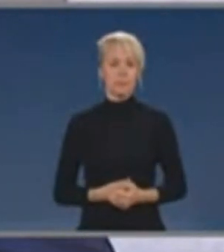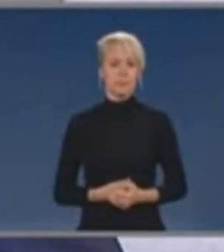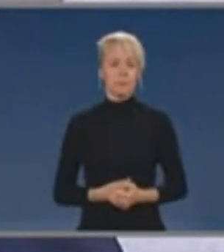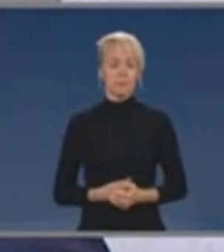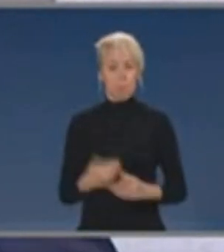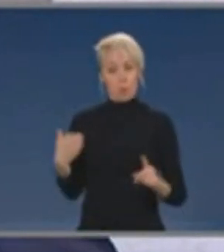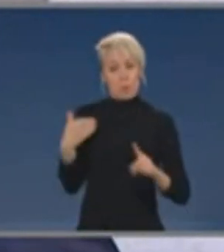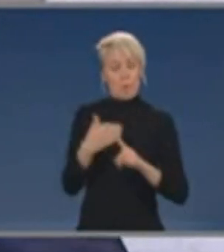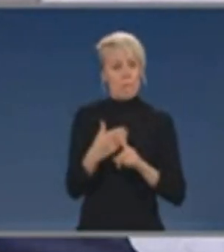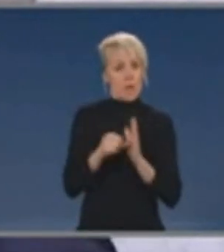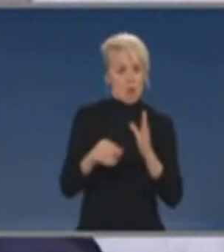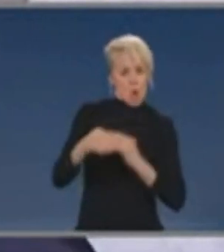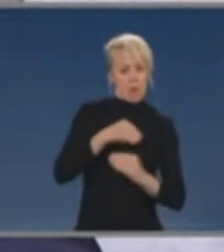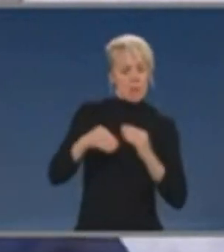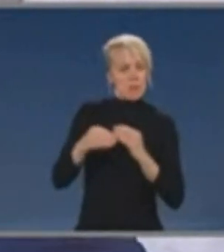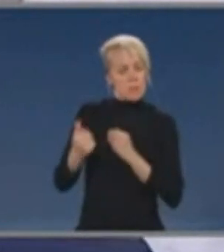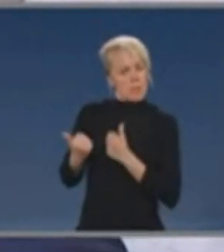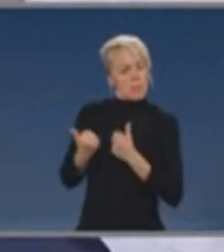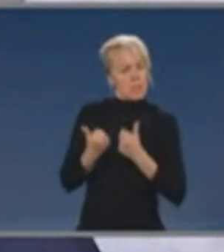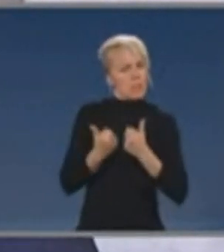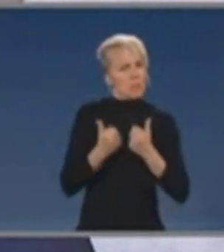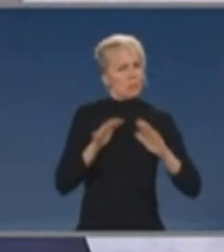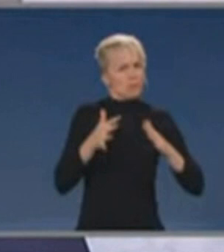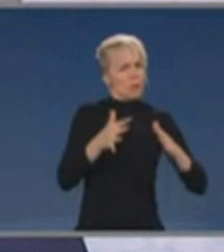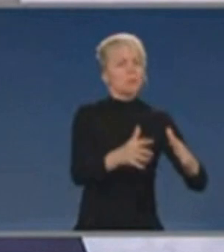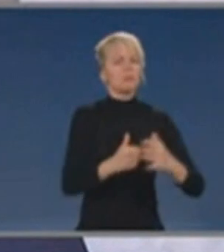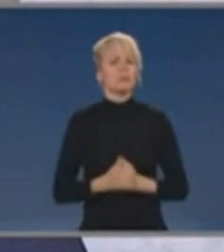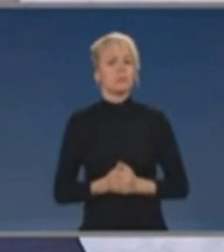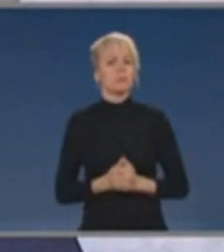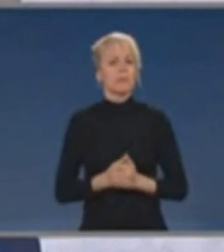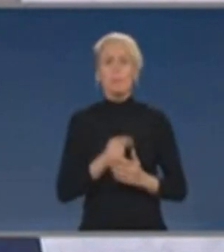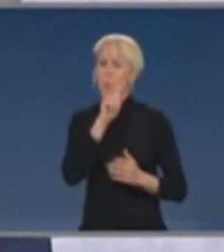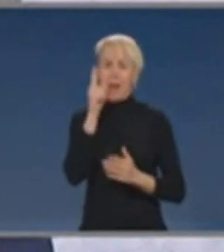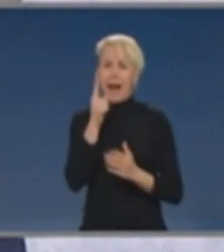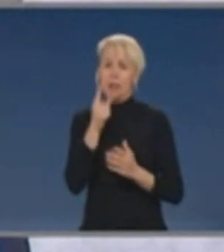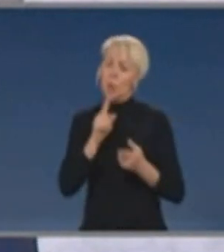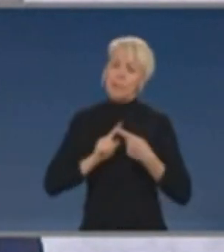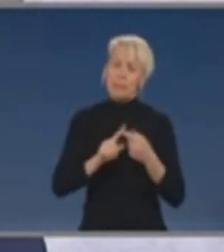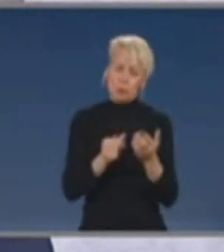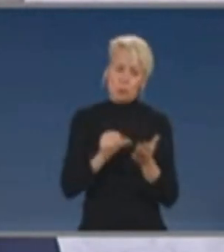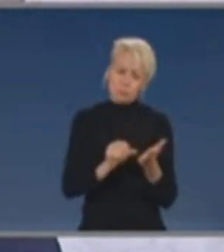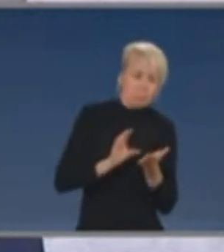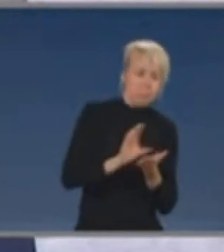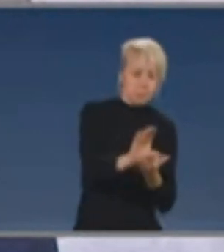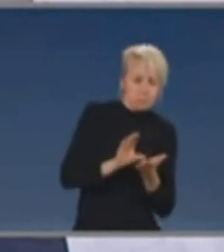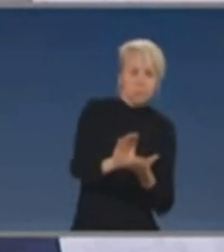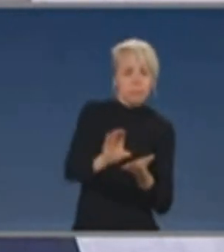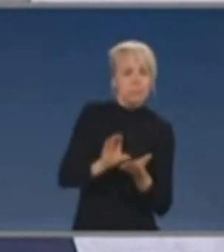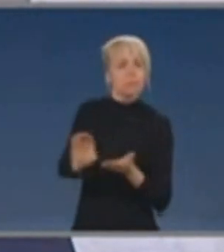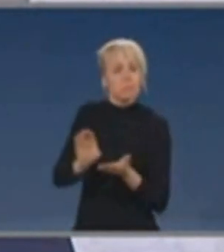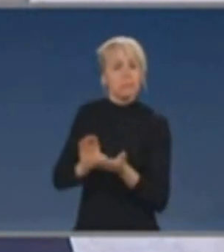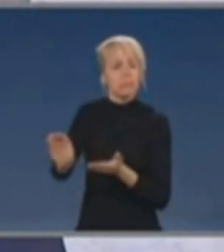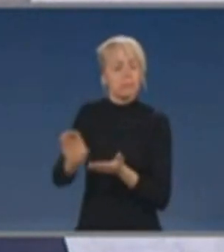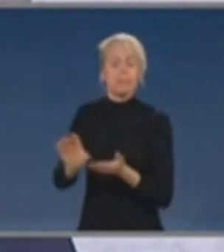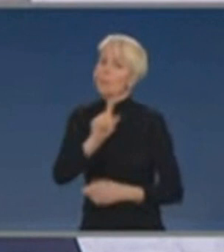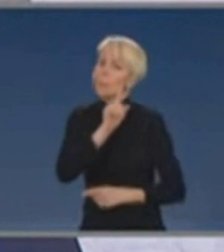We've avoided all of that, which was the lesson of the GFC. Don't bake in long-term expenditure because your revenues get hit as well. And